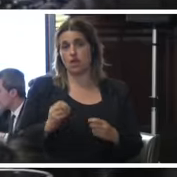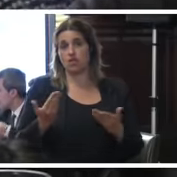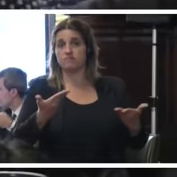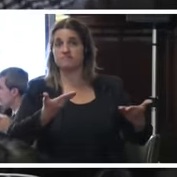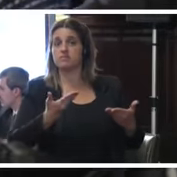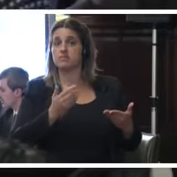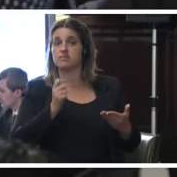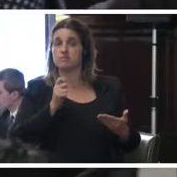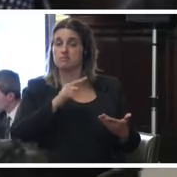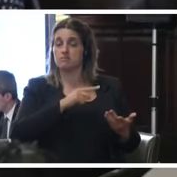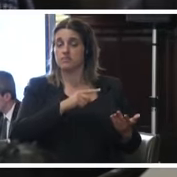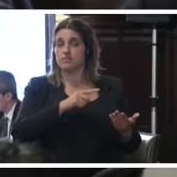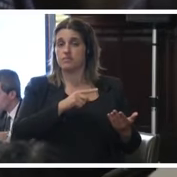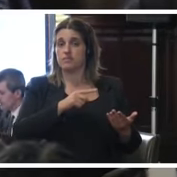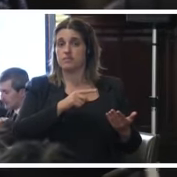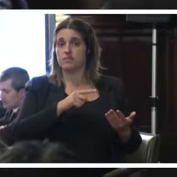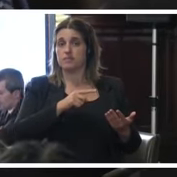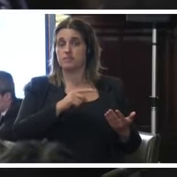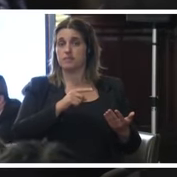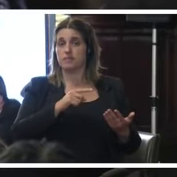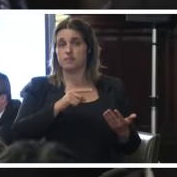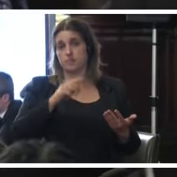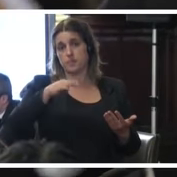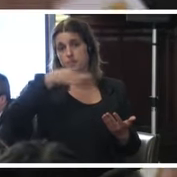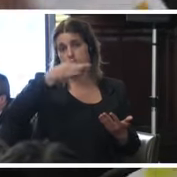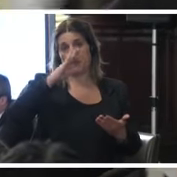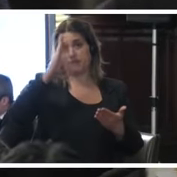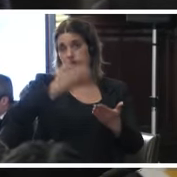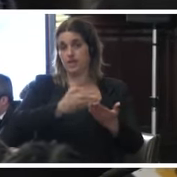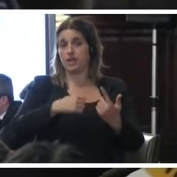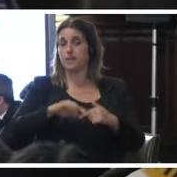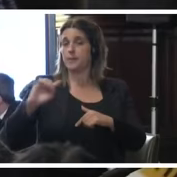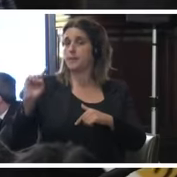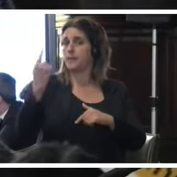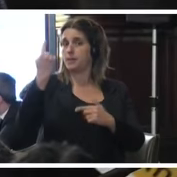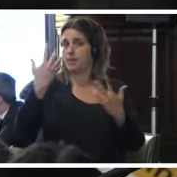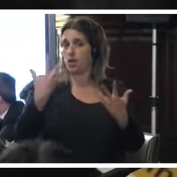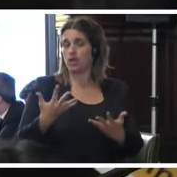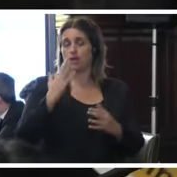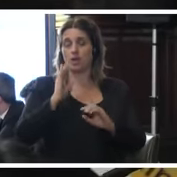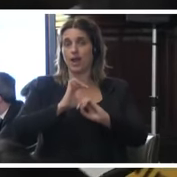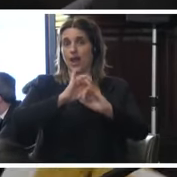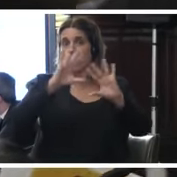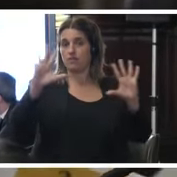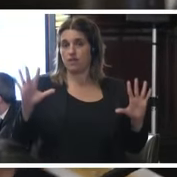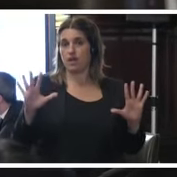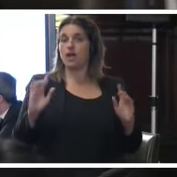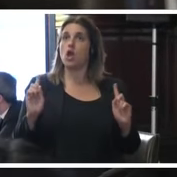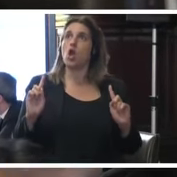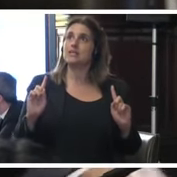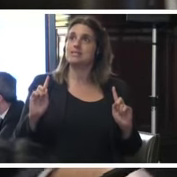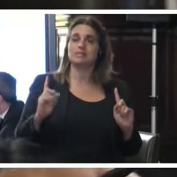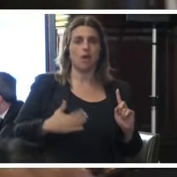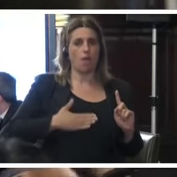Well, thank you, Madam Chair. First of all, I'd like to clarify that we are not glad about the situation. We are glad that we can